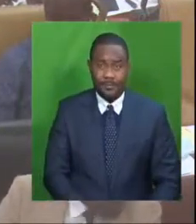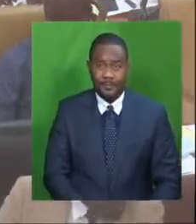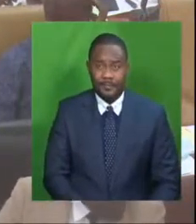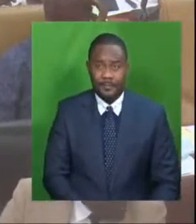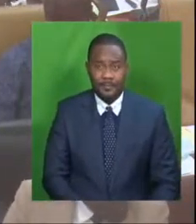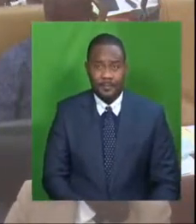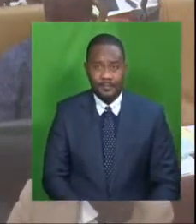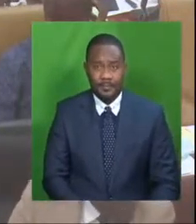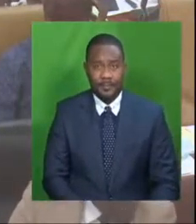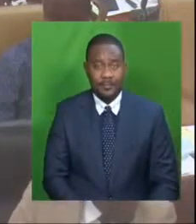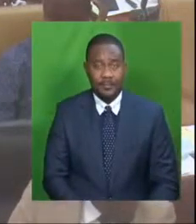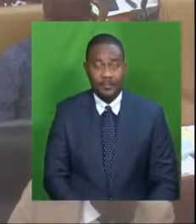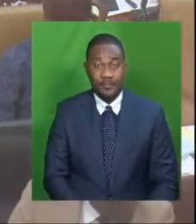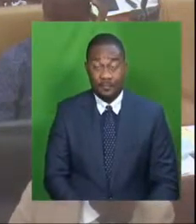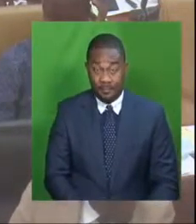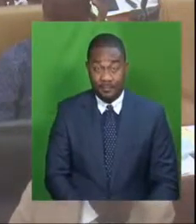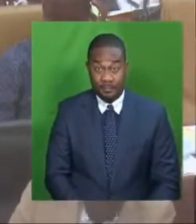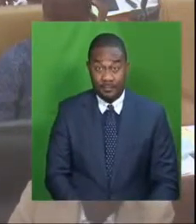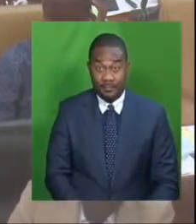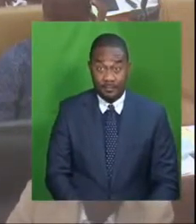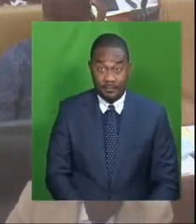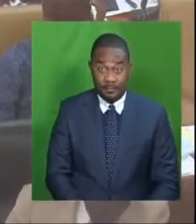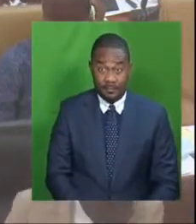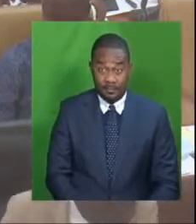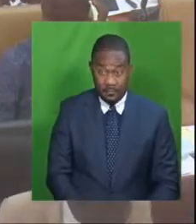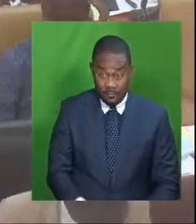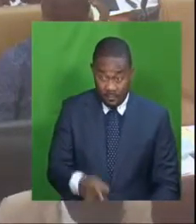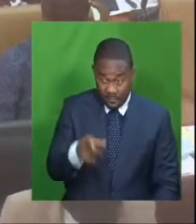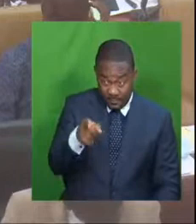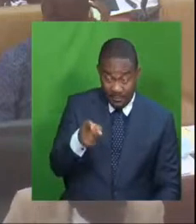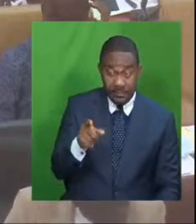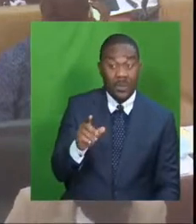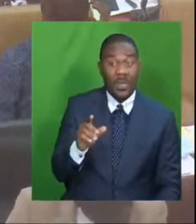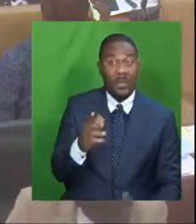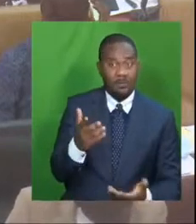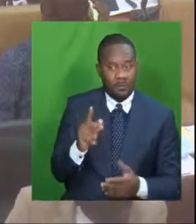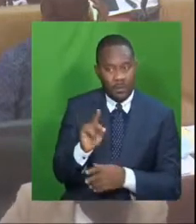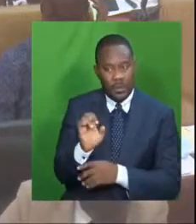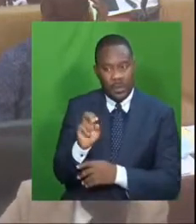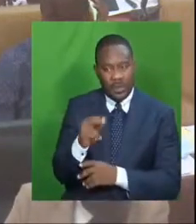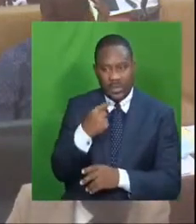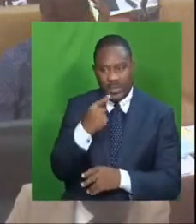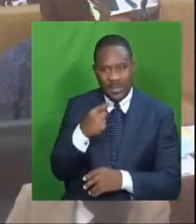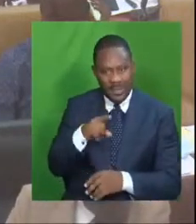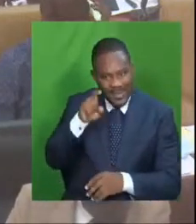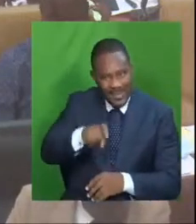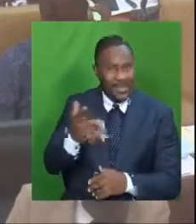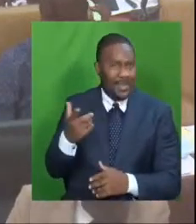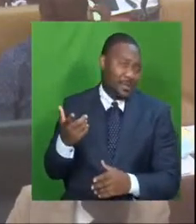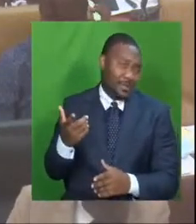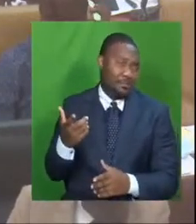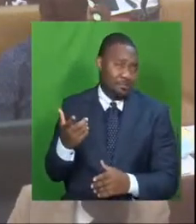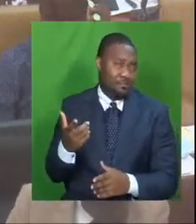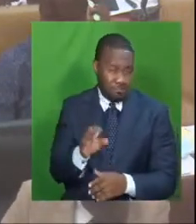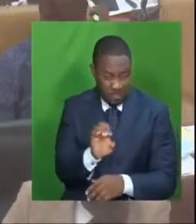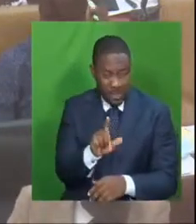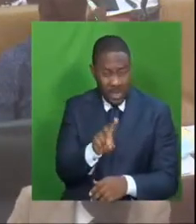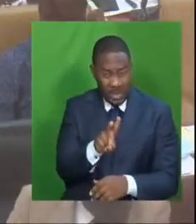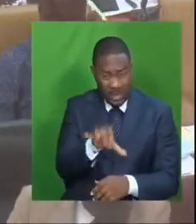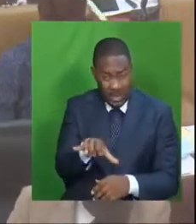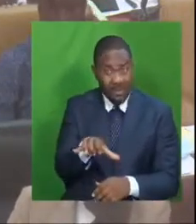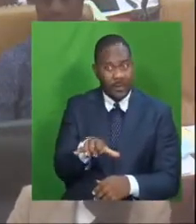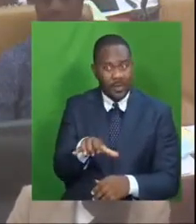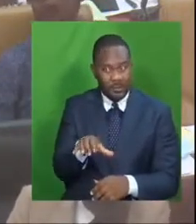Mr. Speaker, to the extent that Honorable Ken will need e-levy to be well.